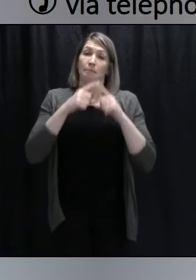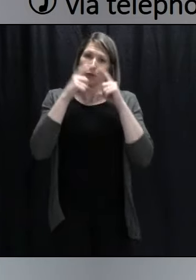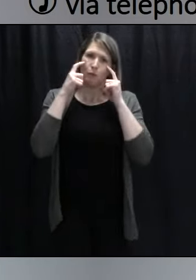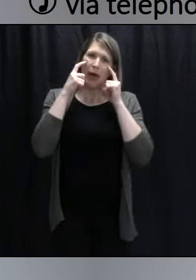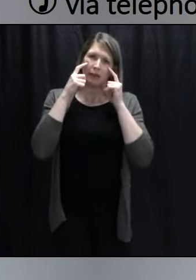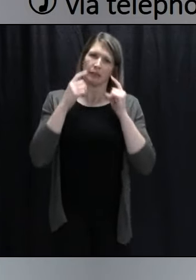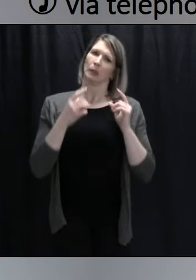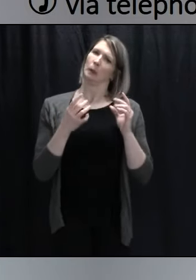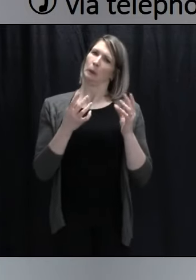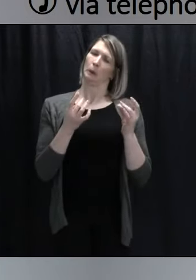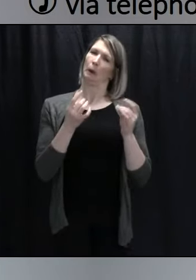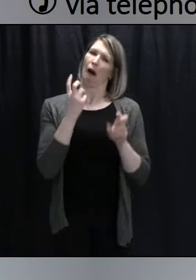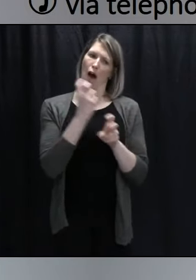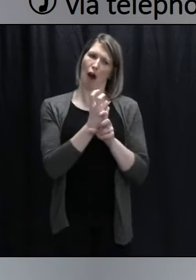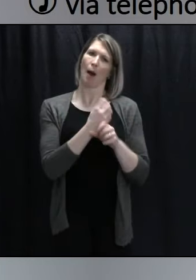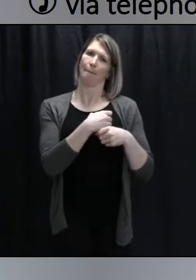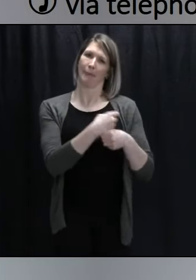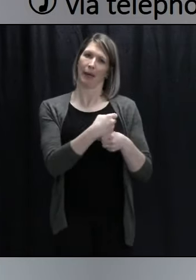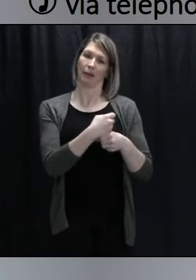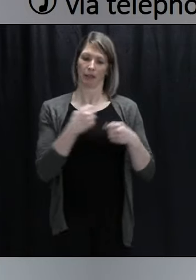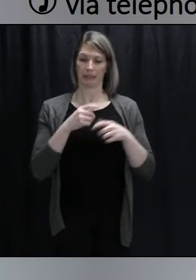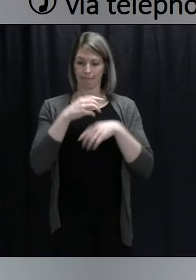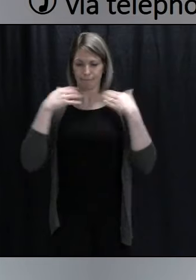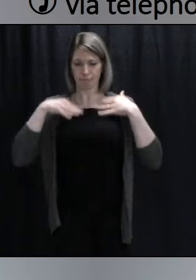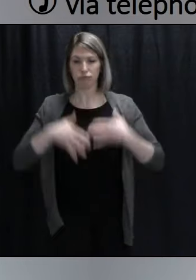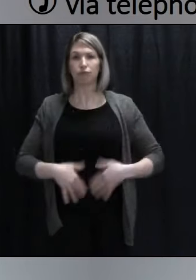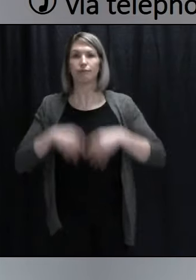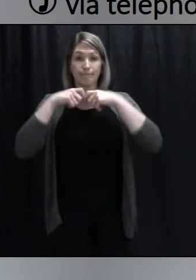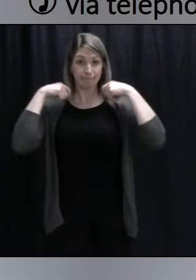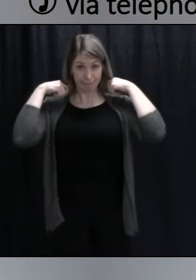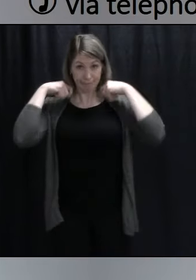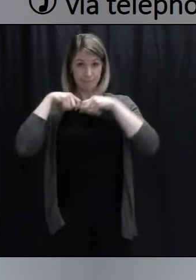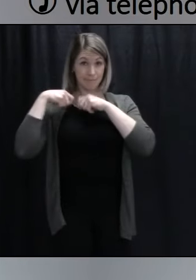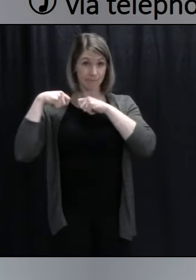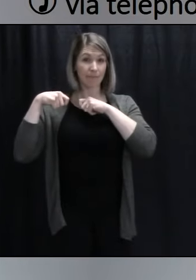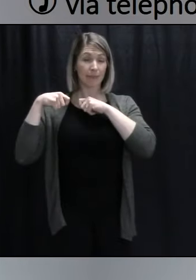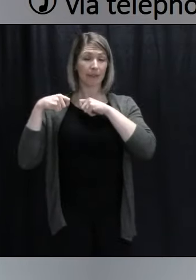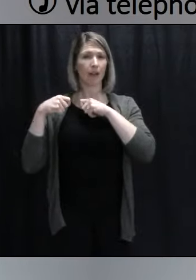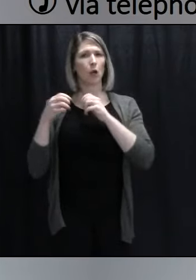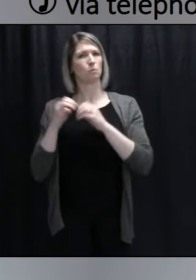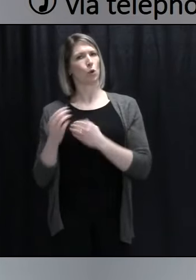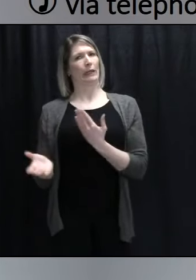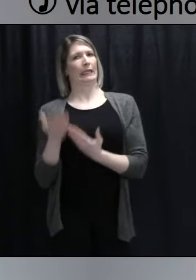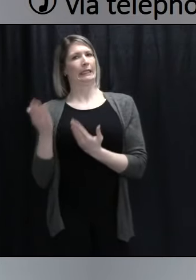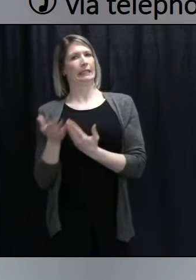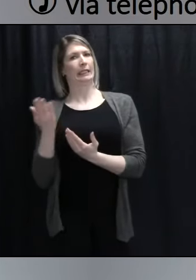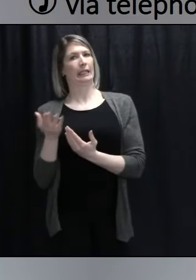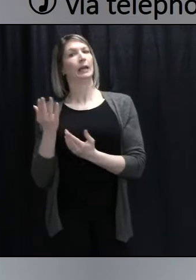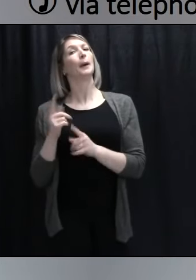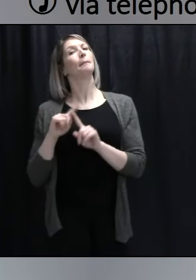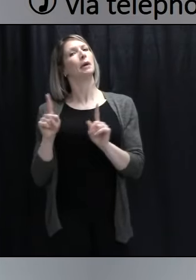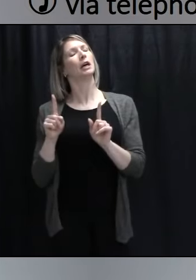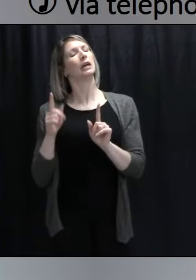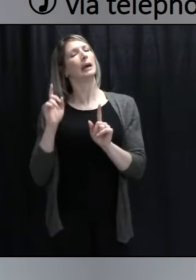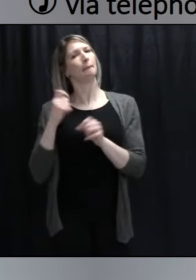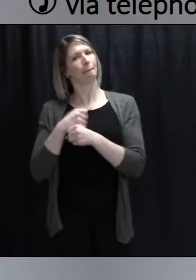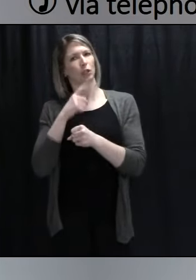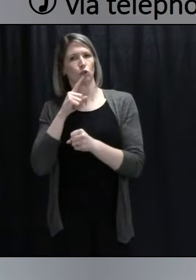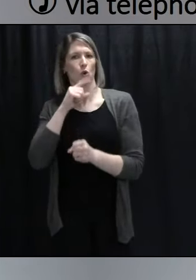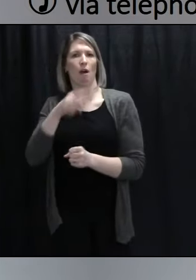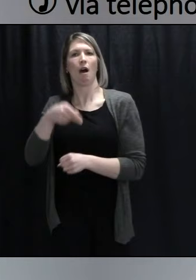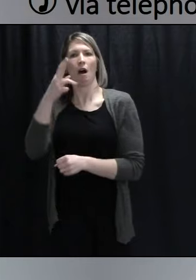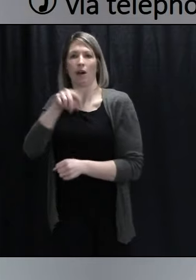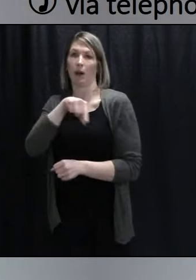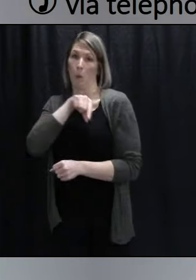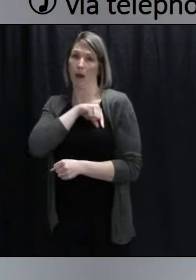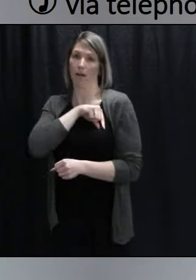simple in the sense that once you've got a standard of fabric, it's a question of permeability and those kind of things. Those tests